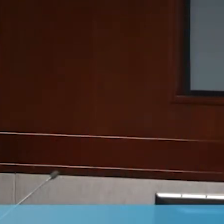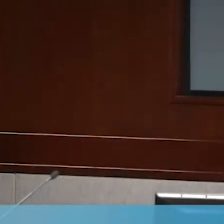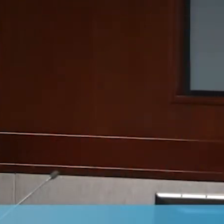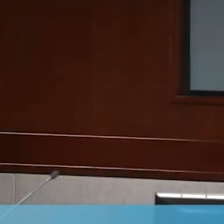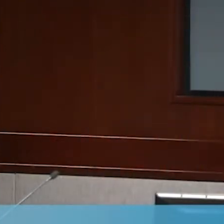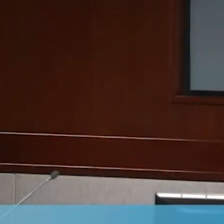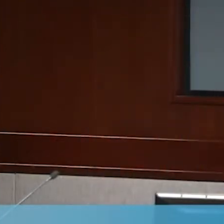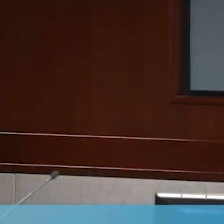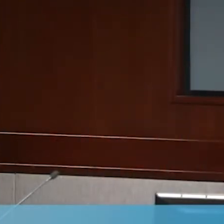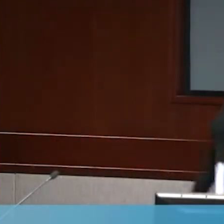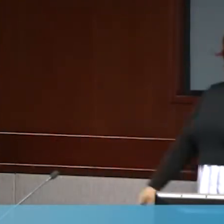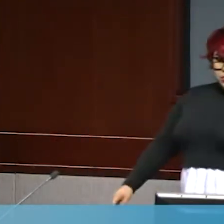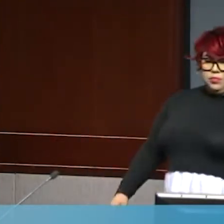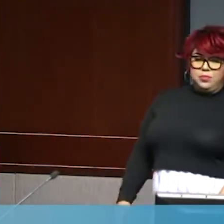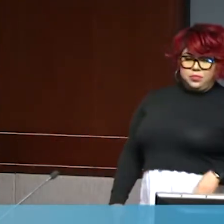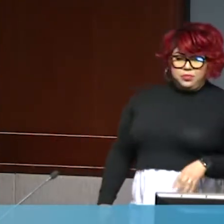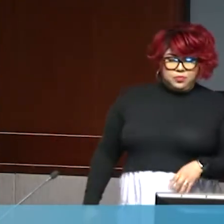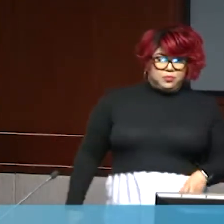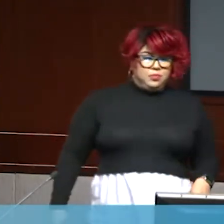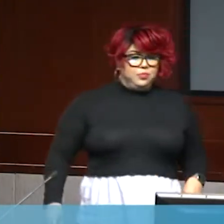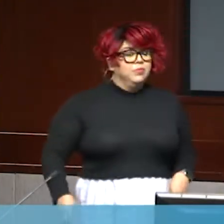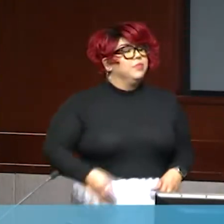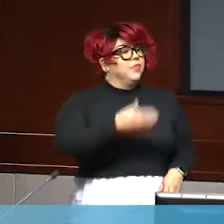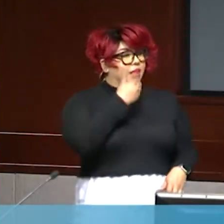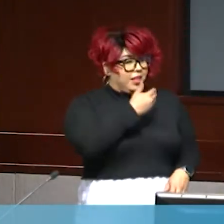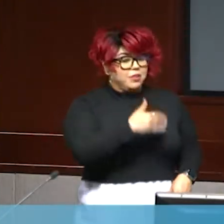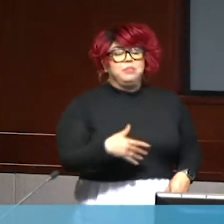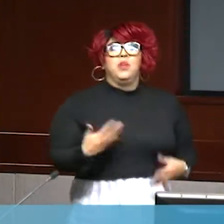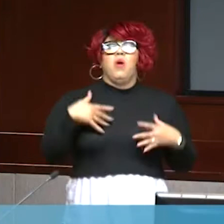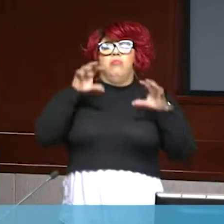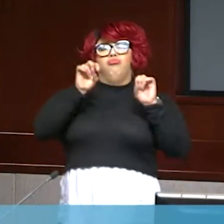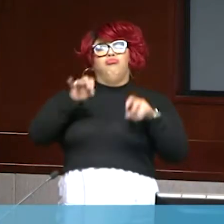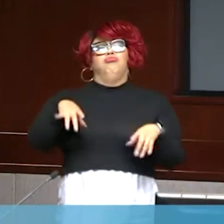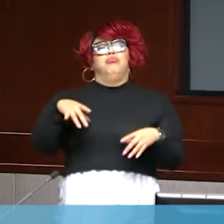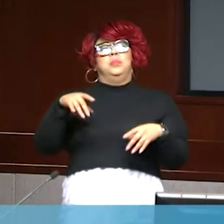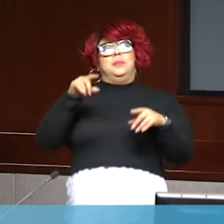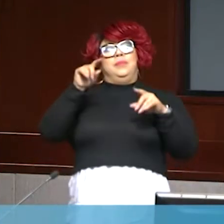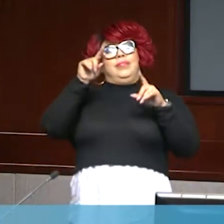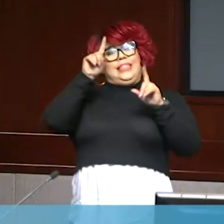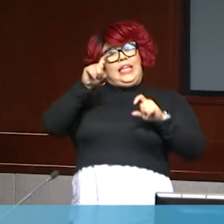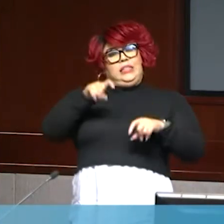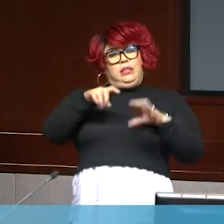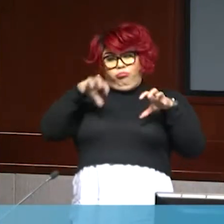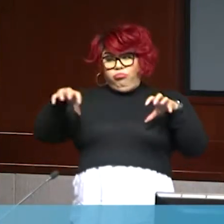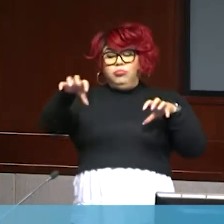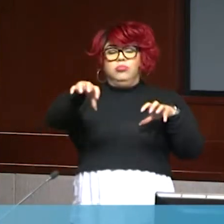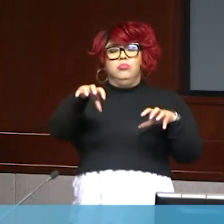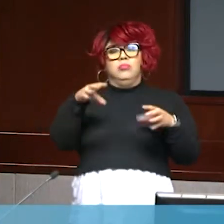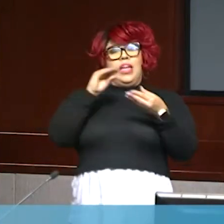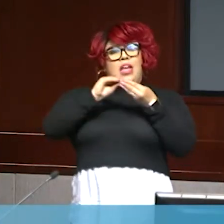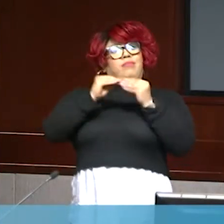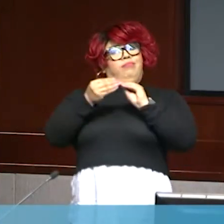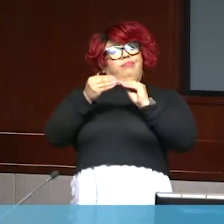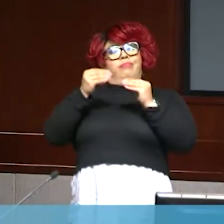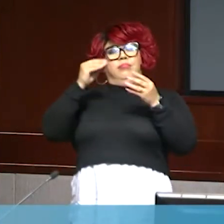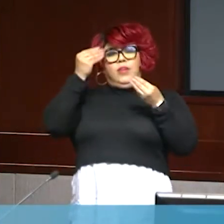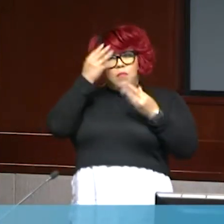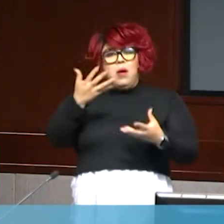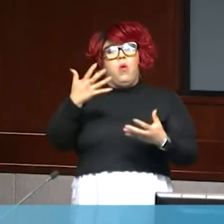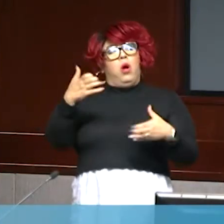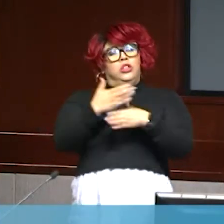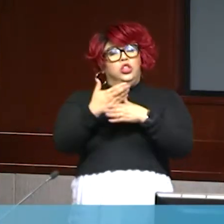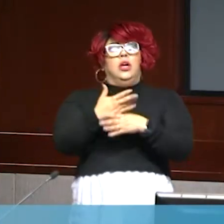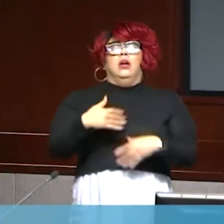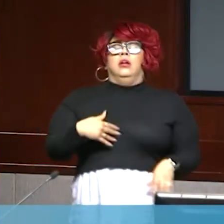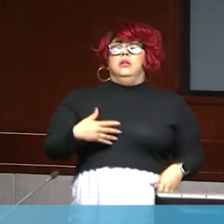Thank you, Georgiana. Really quickly, I'm going to go through our testing sites. We do have some changes, and I want to explain those. Right now, we have